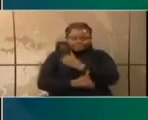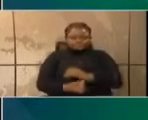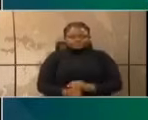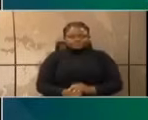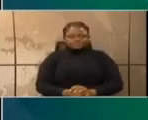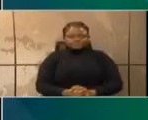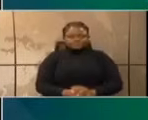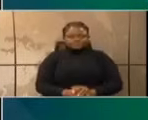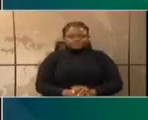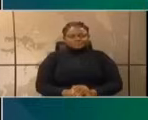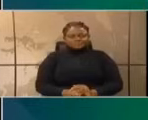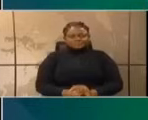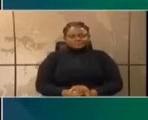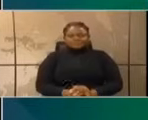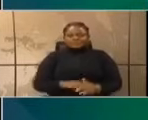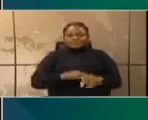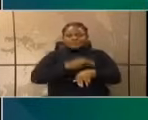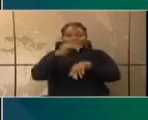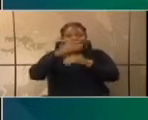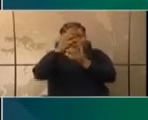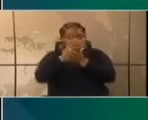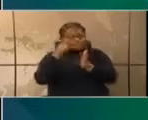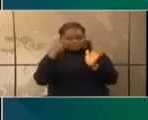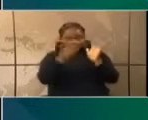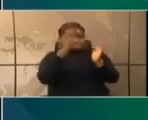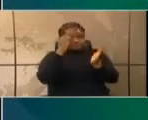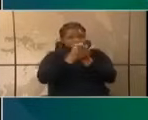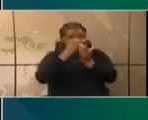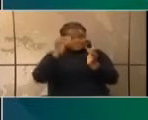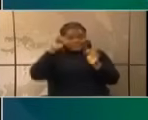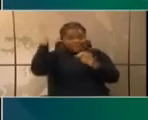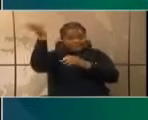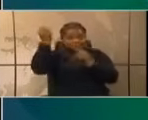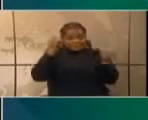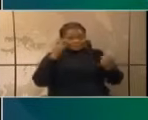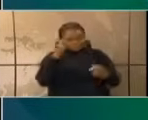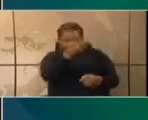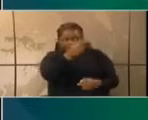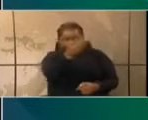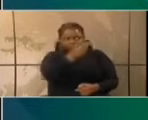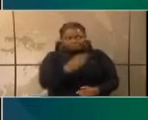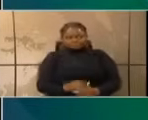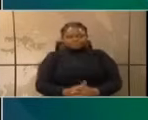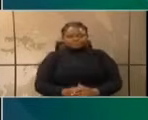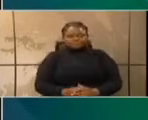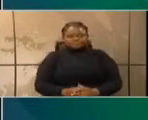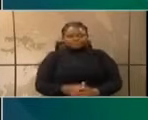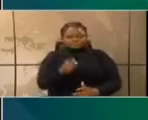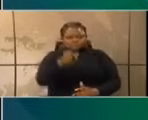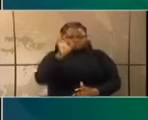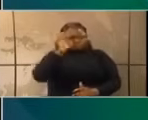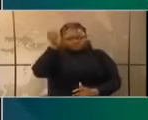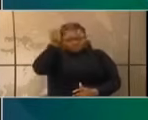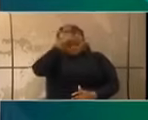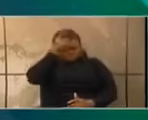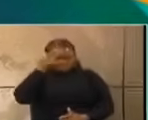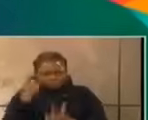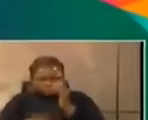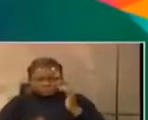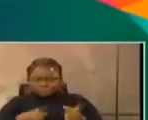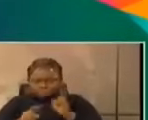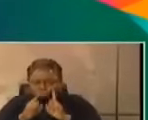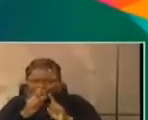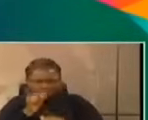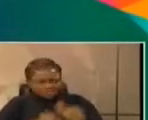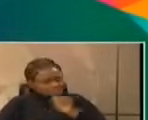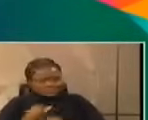Pacho. Mami national ambulance picture no. Ojai. So that you will know. Sa sam na make catch na